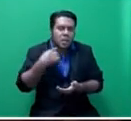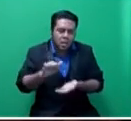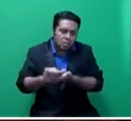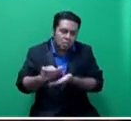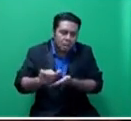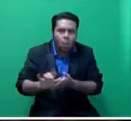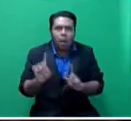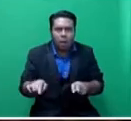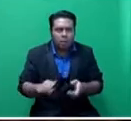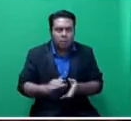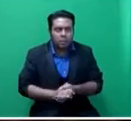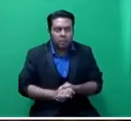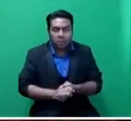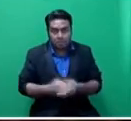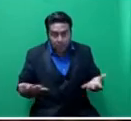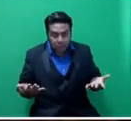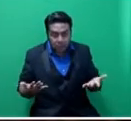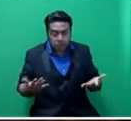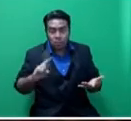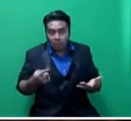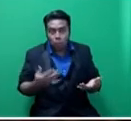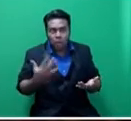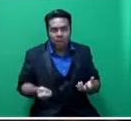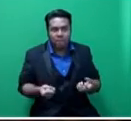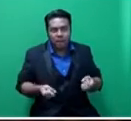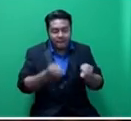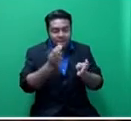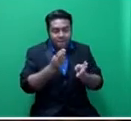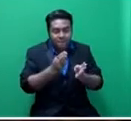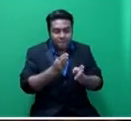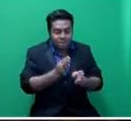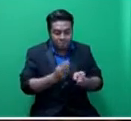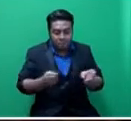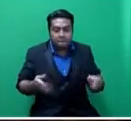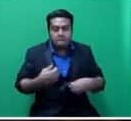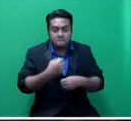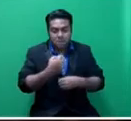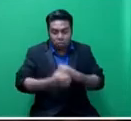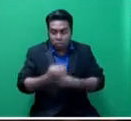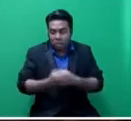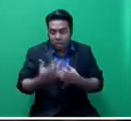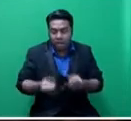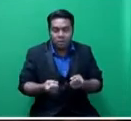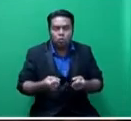facility to process leather, in which we